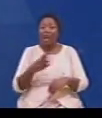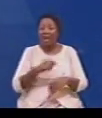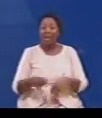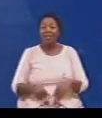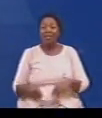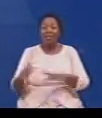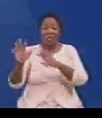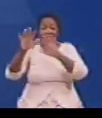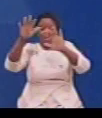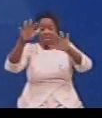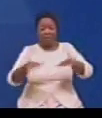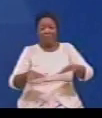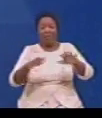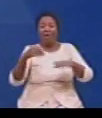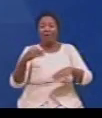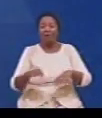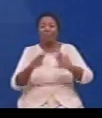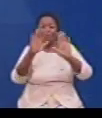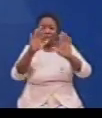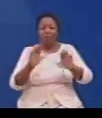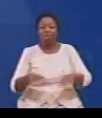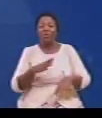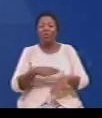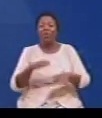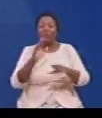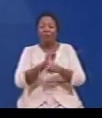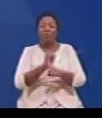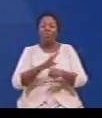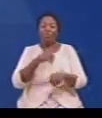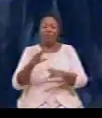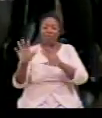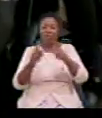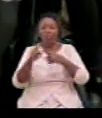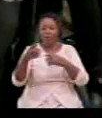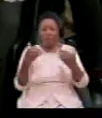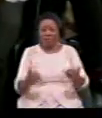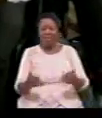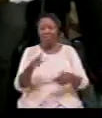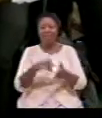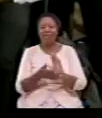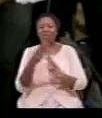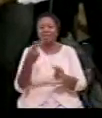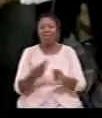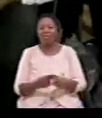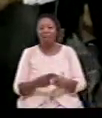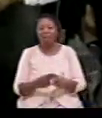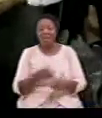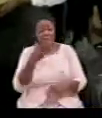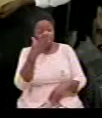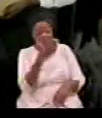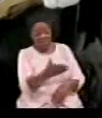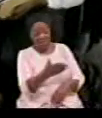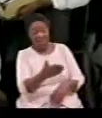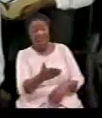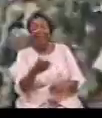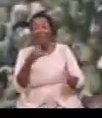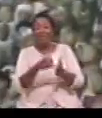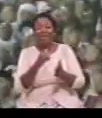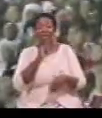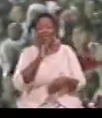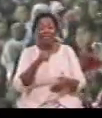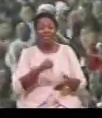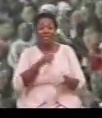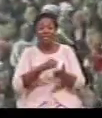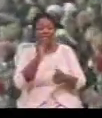river of miracle will flow to you right there in Jesus' name. Over there, it's